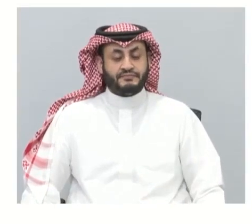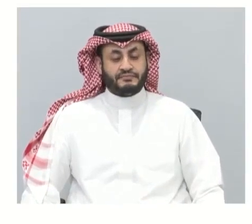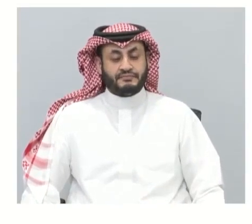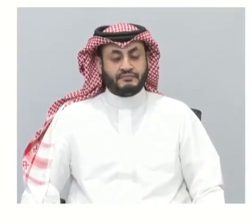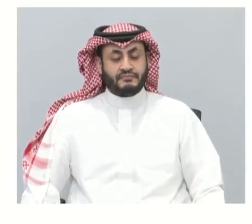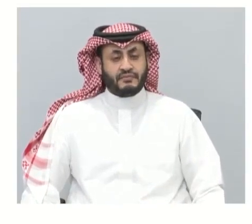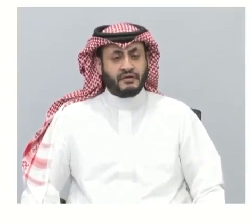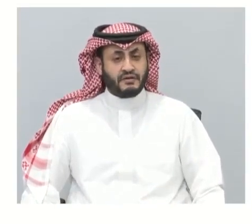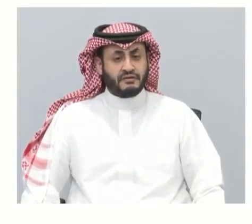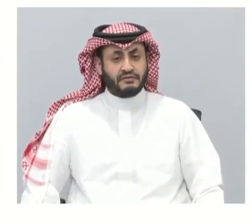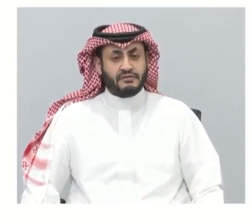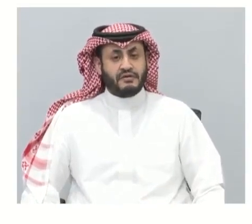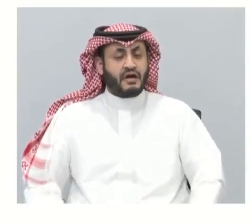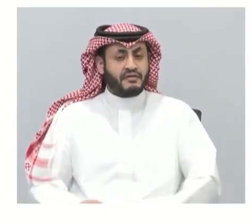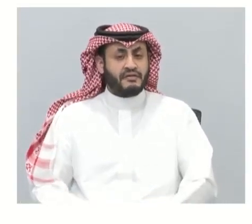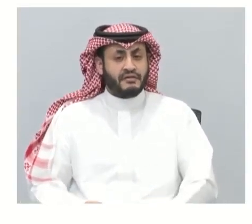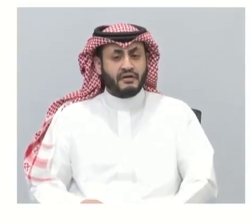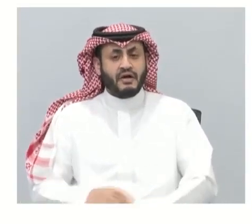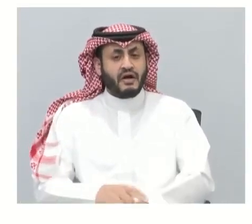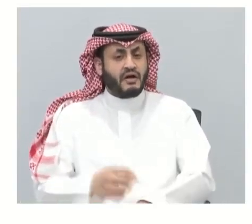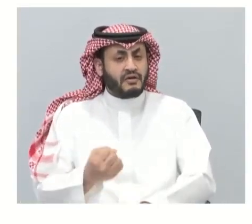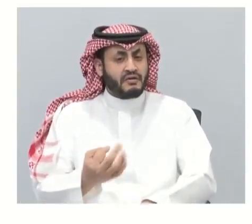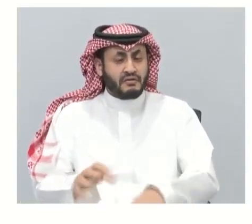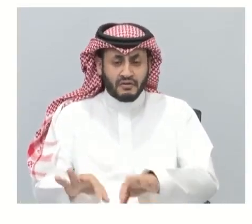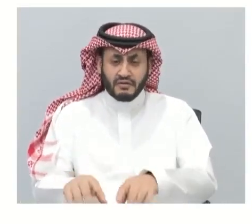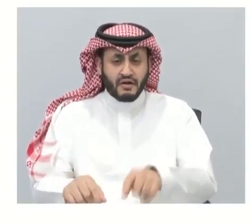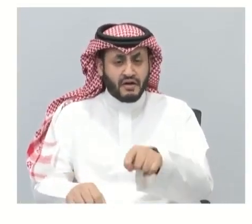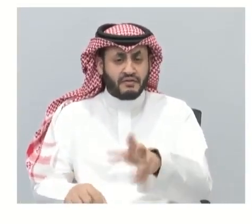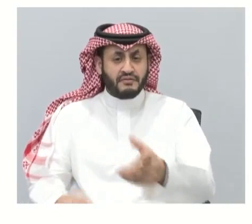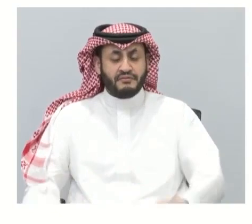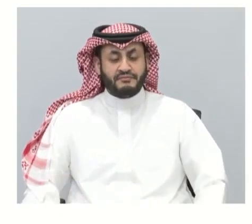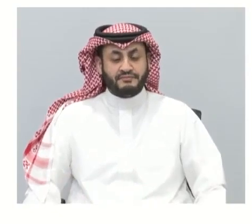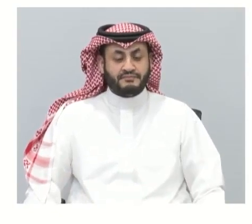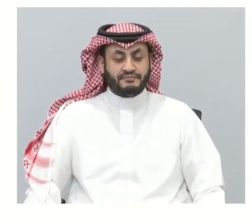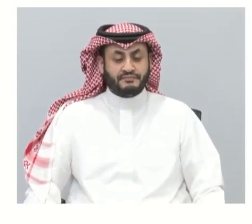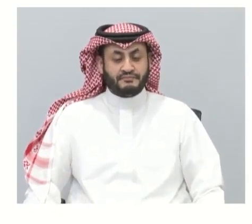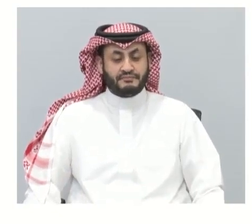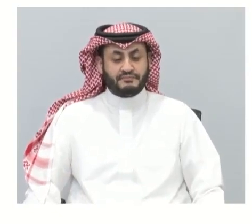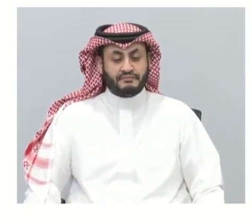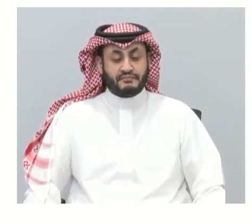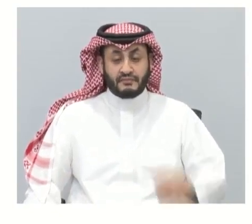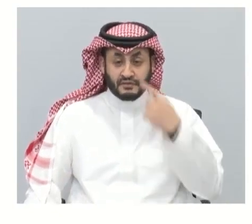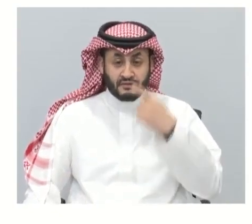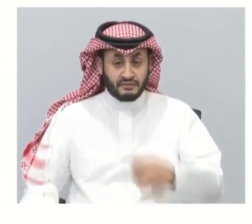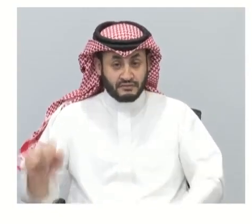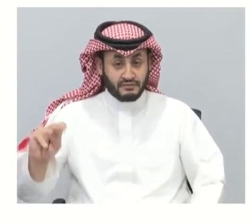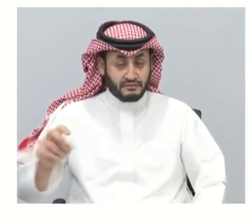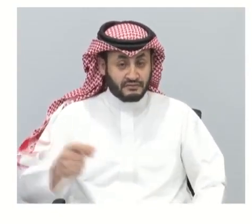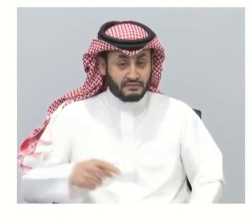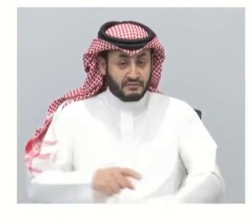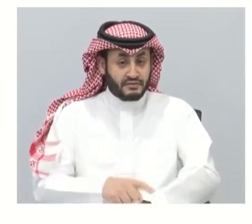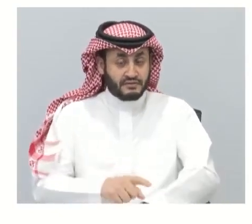using things through the internet or the computer? How long have you been using, let's say, I have been